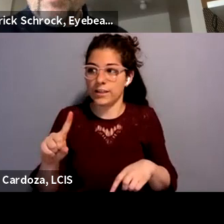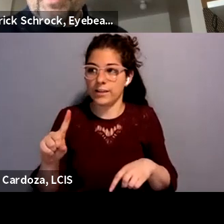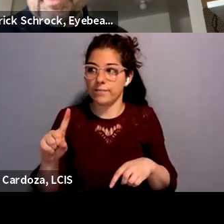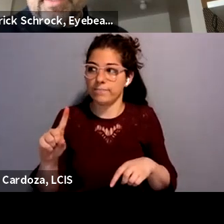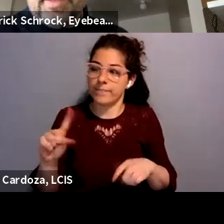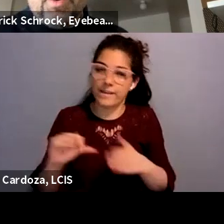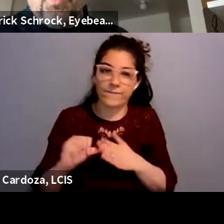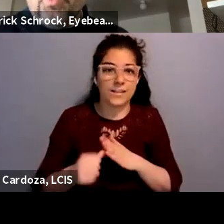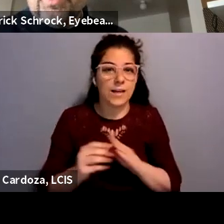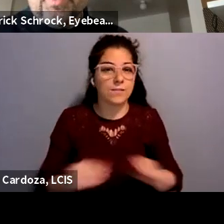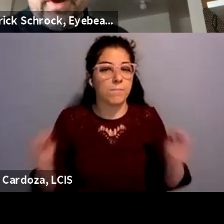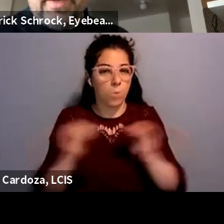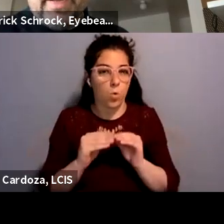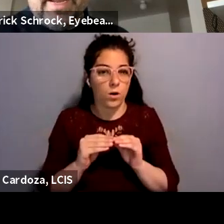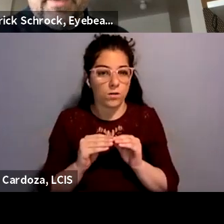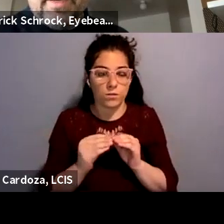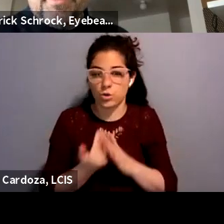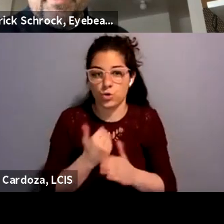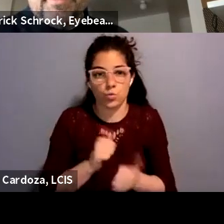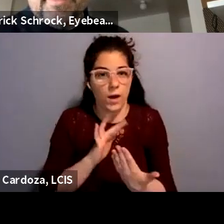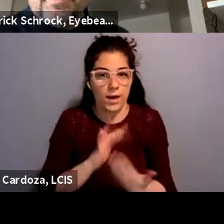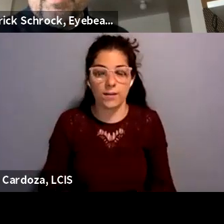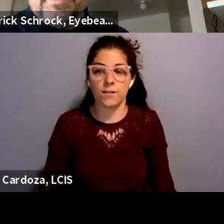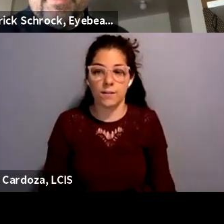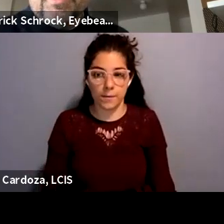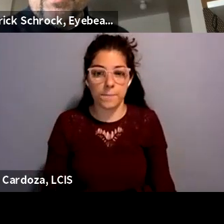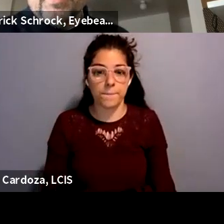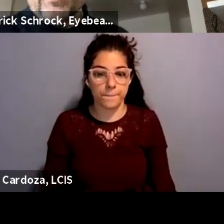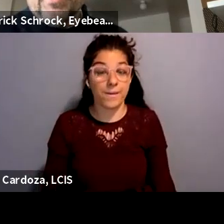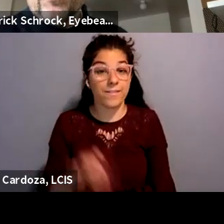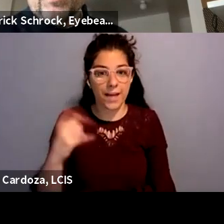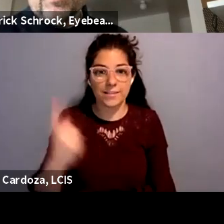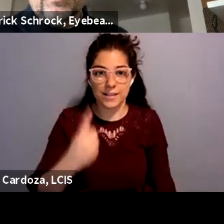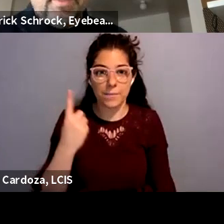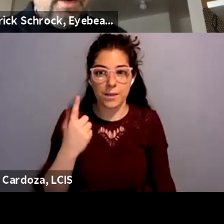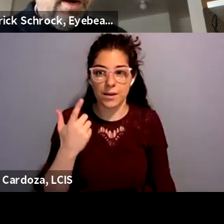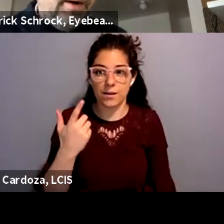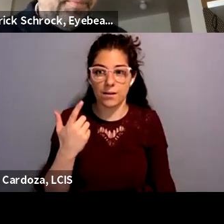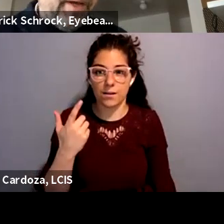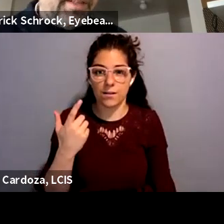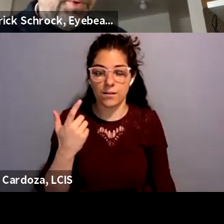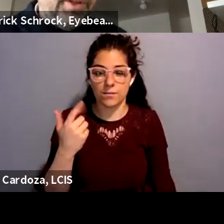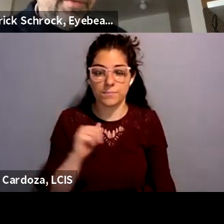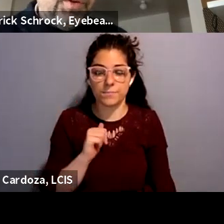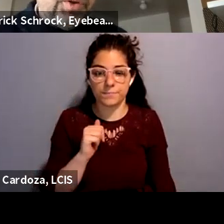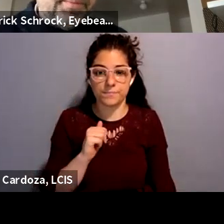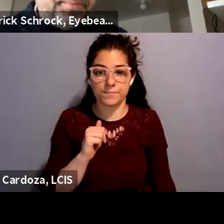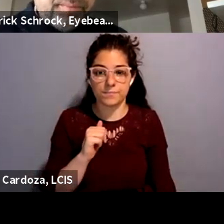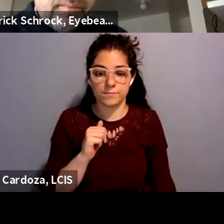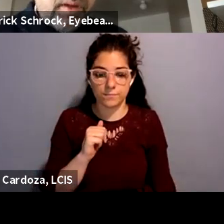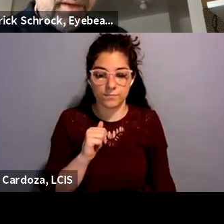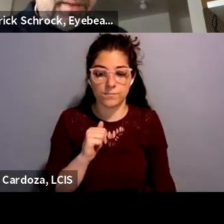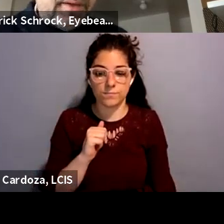brought to prominence in a whole new way. And I think that that's something that, you know, coming out of this at some point in the